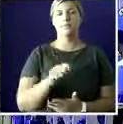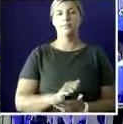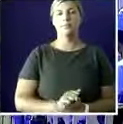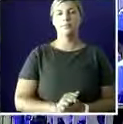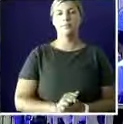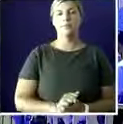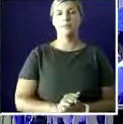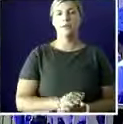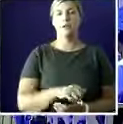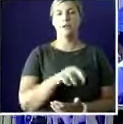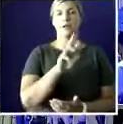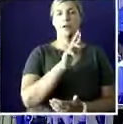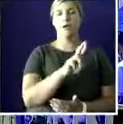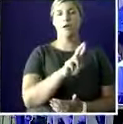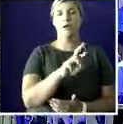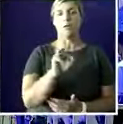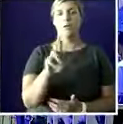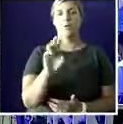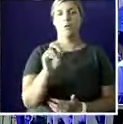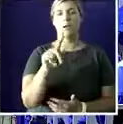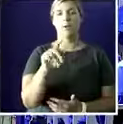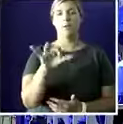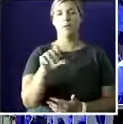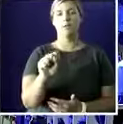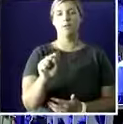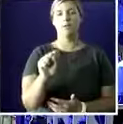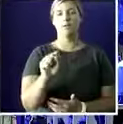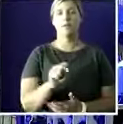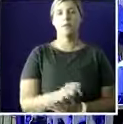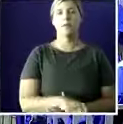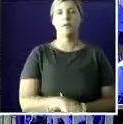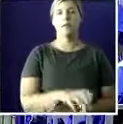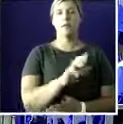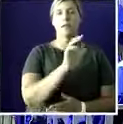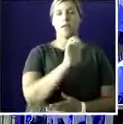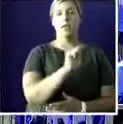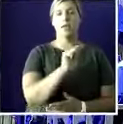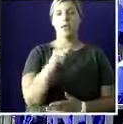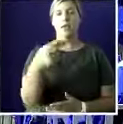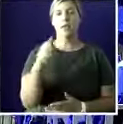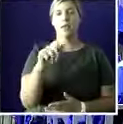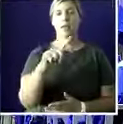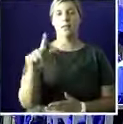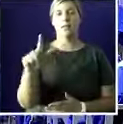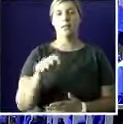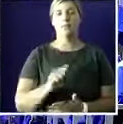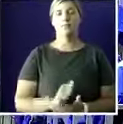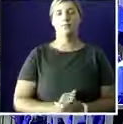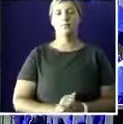Reagan Elise Roberts. Alexis Nashe Hill.